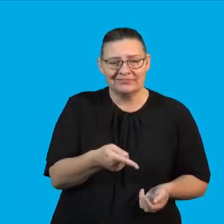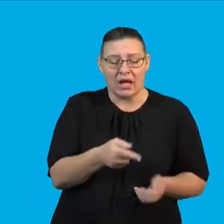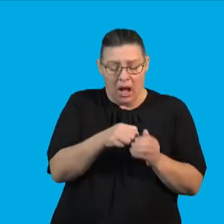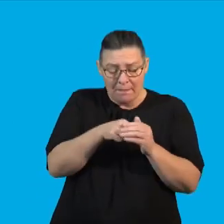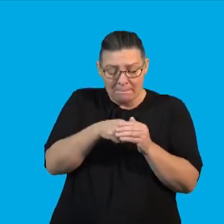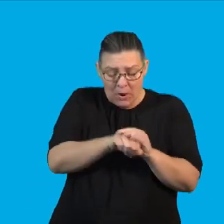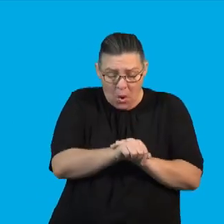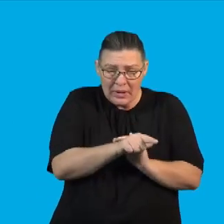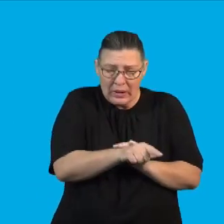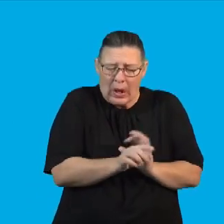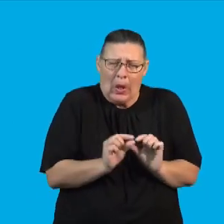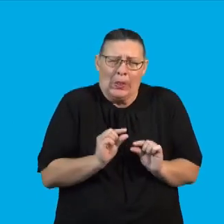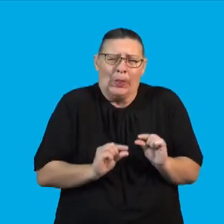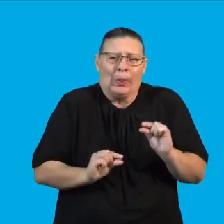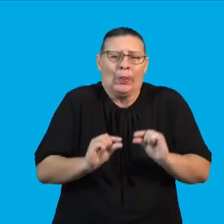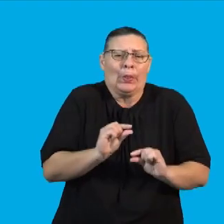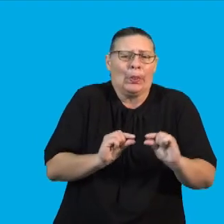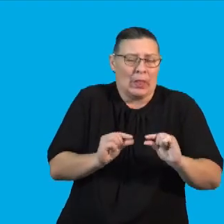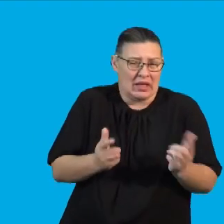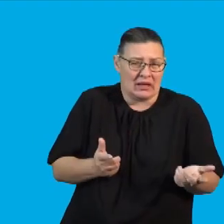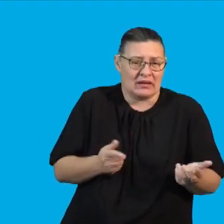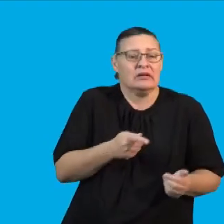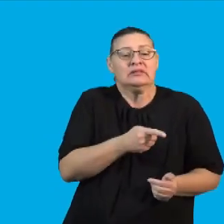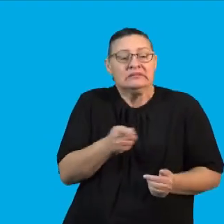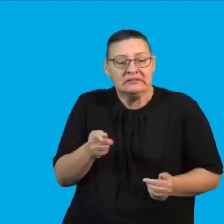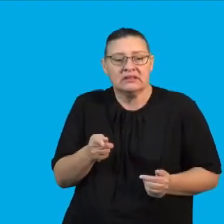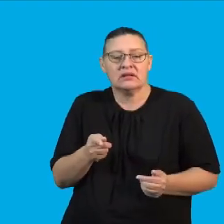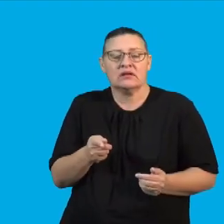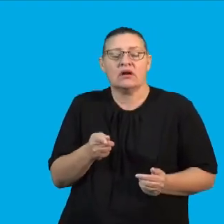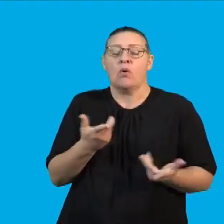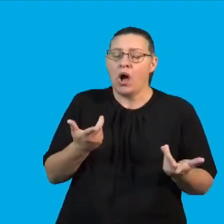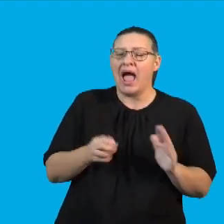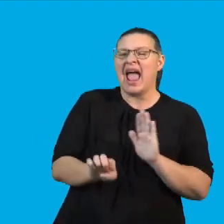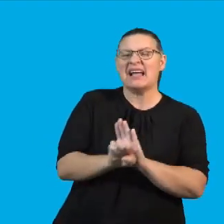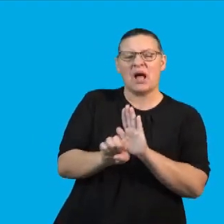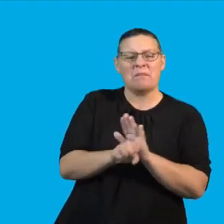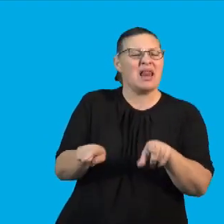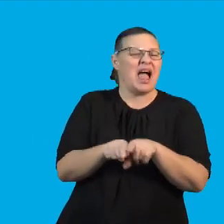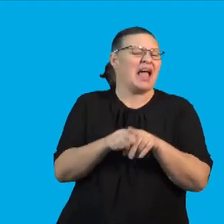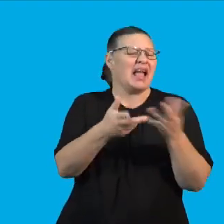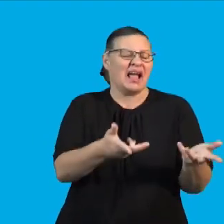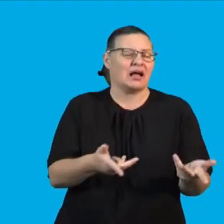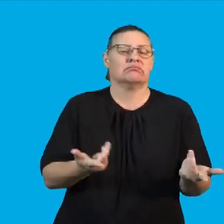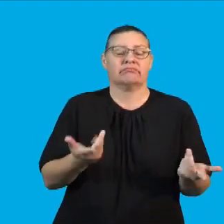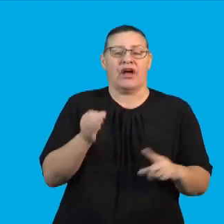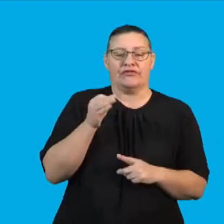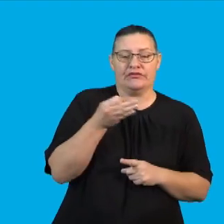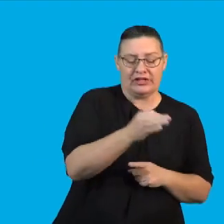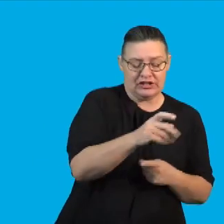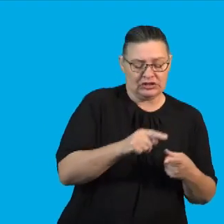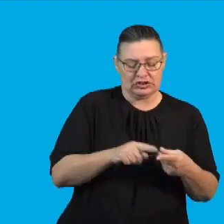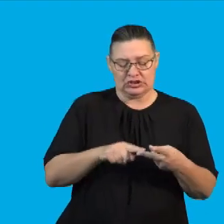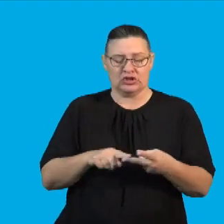are small when they are hatched. And examples of organisms where we get external